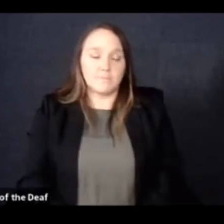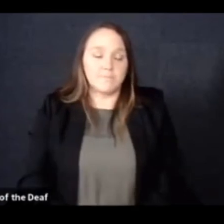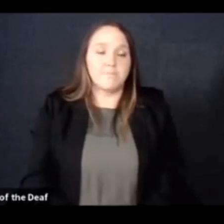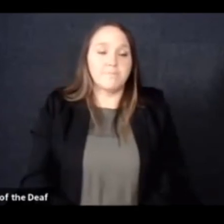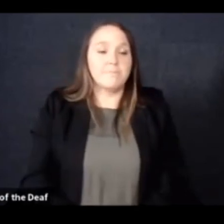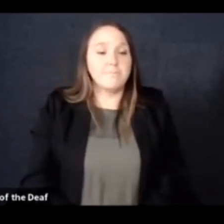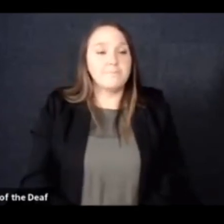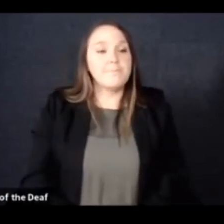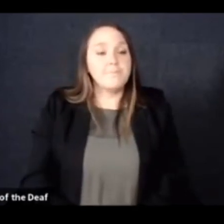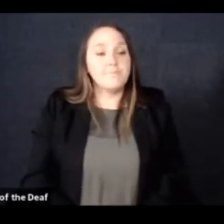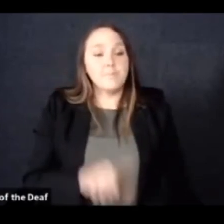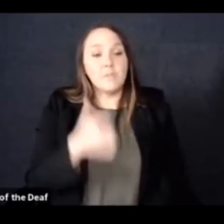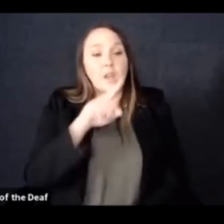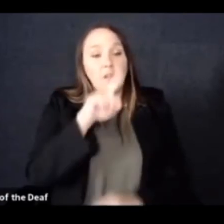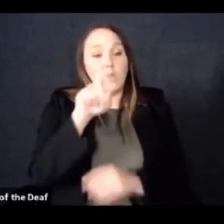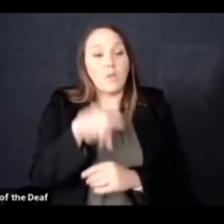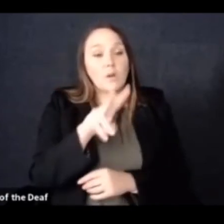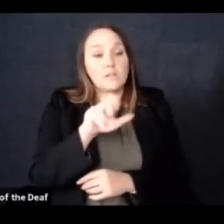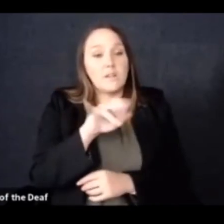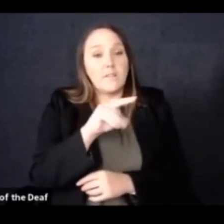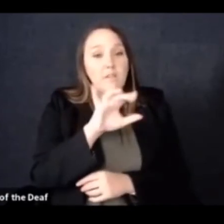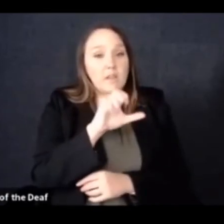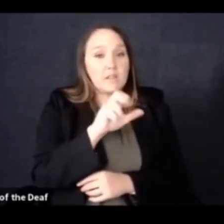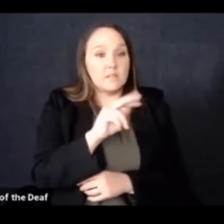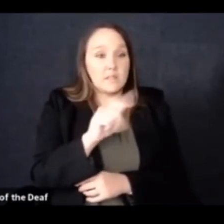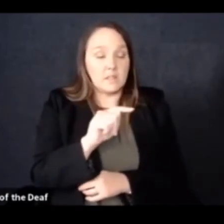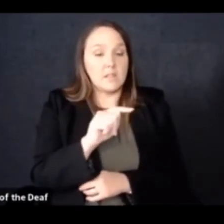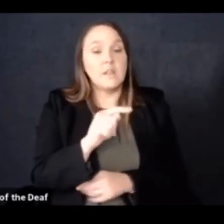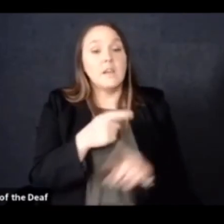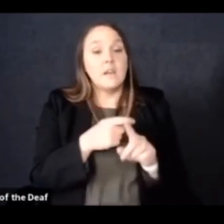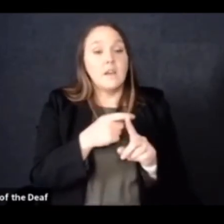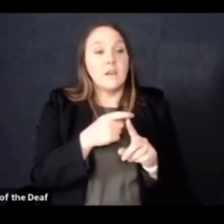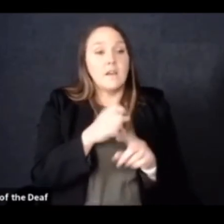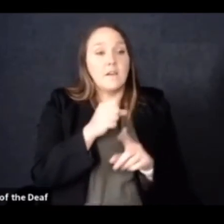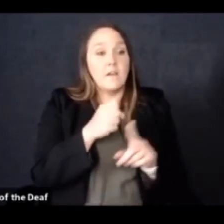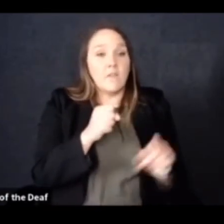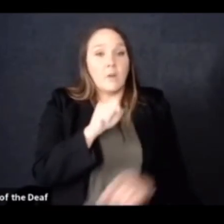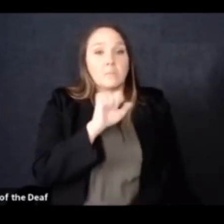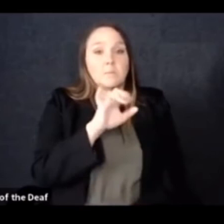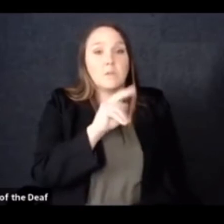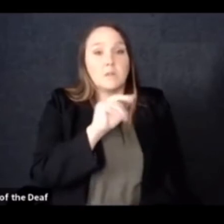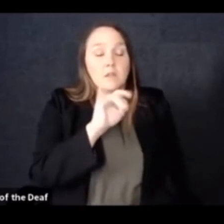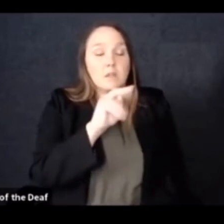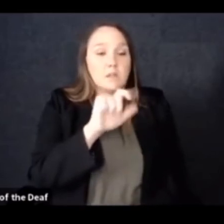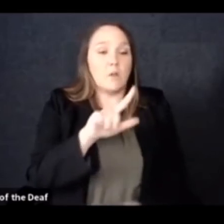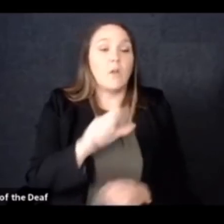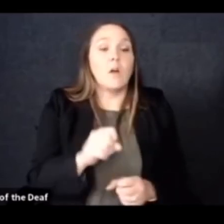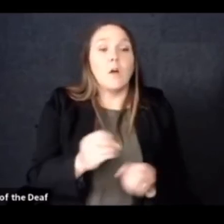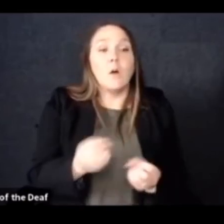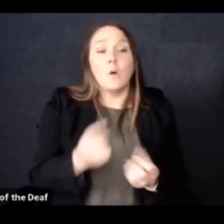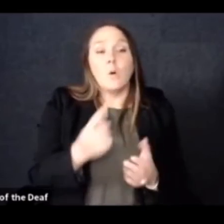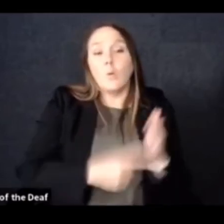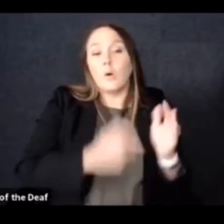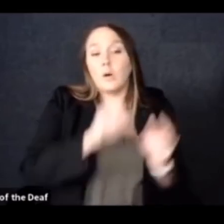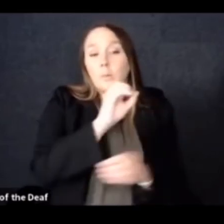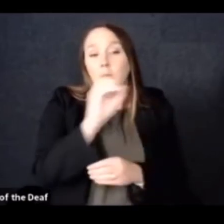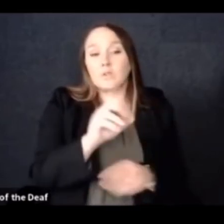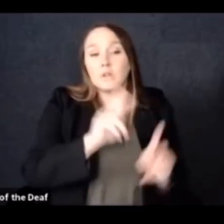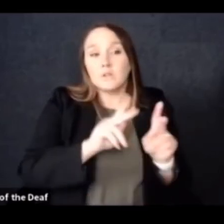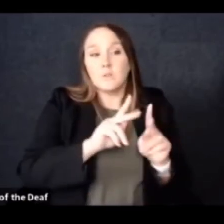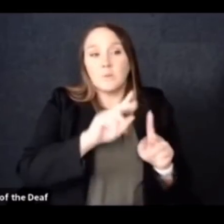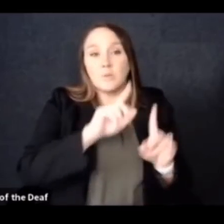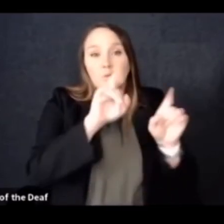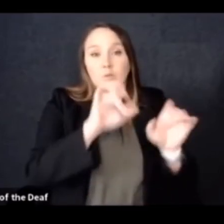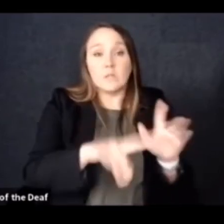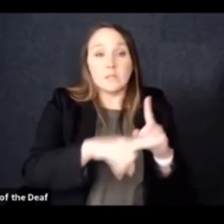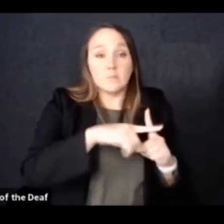Another question from Vincent from Isabel with the Sentinel is, what percentage of people in the county that test positive for